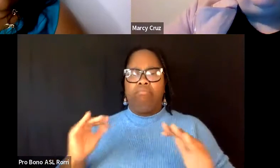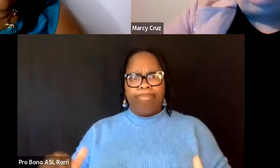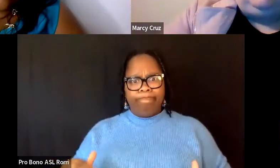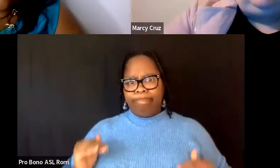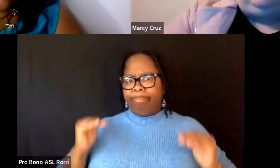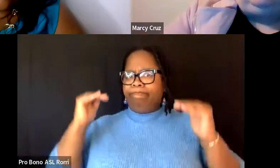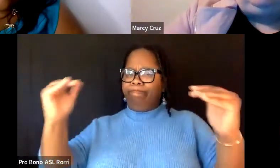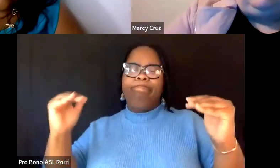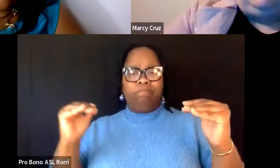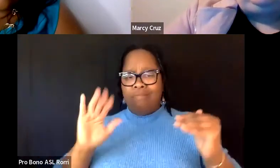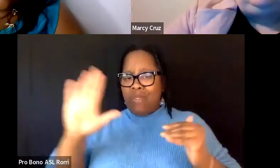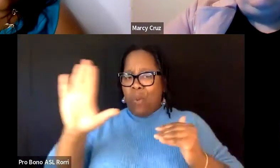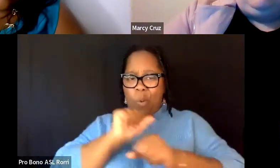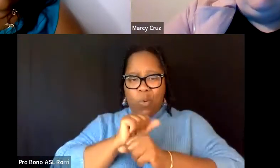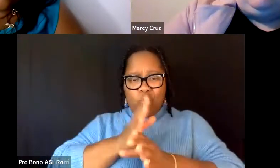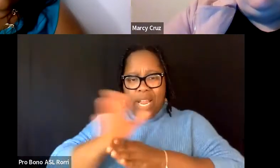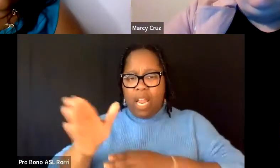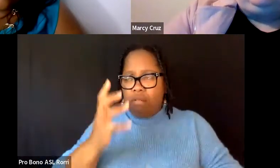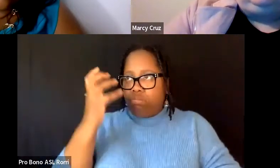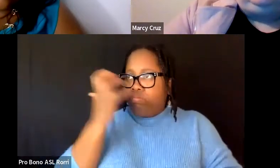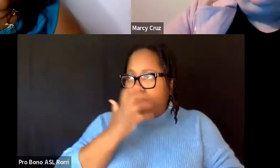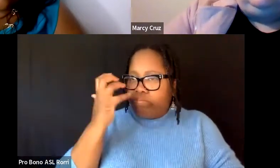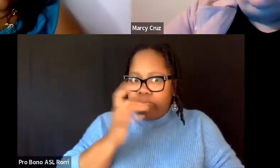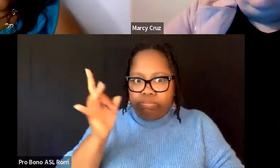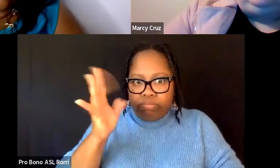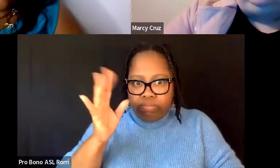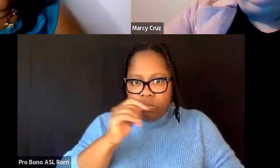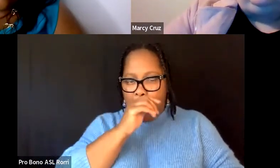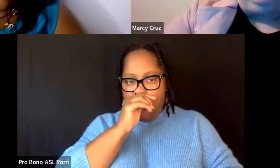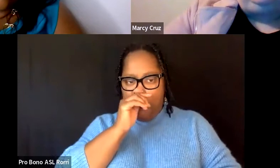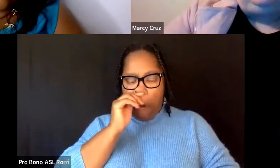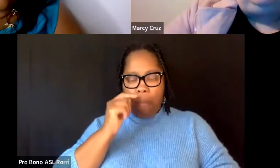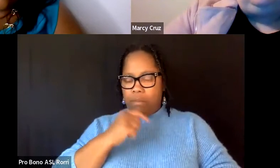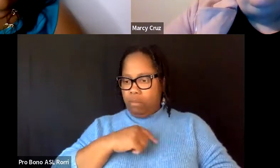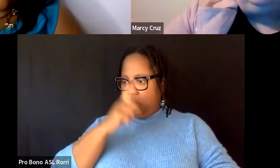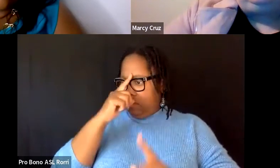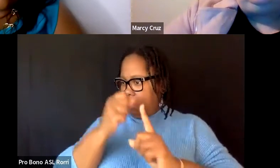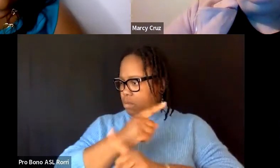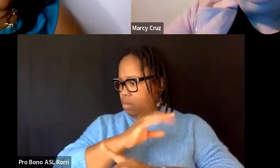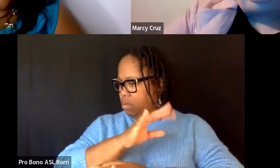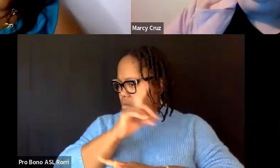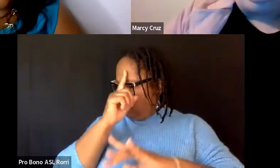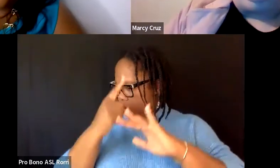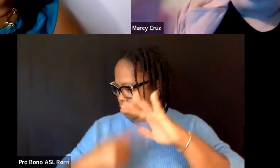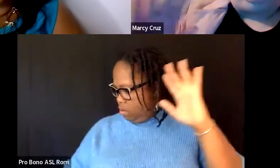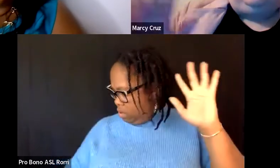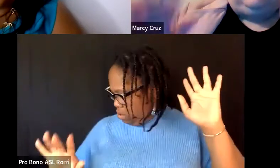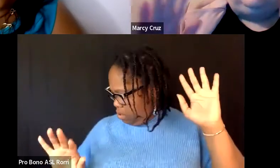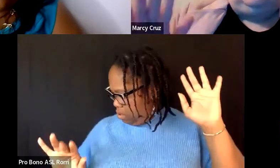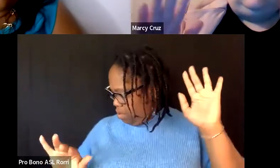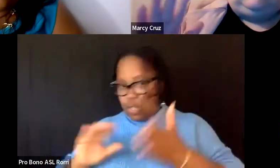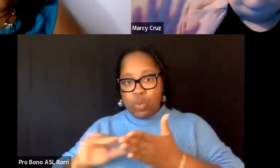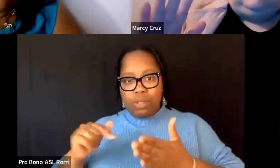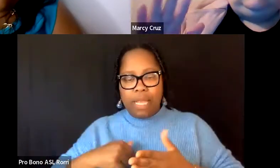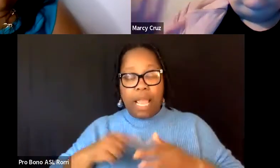your career. Like, oh my gosh. And I totally lost my train of thought. Excuse me. My screen